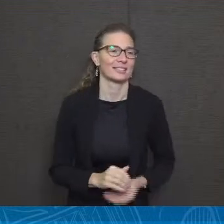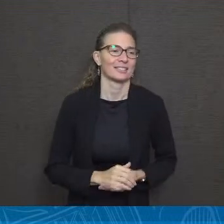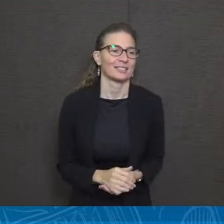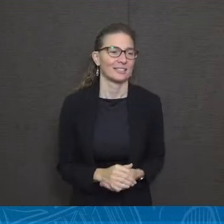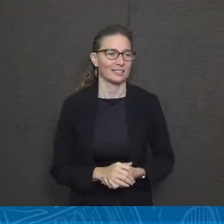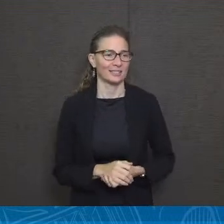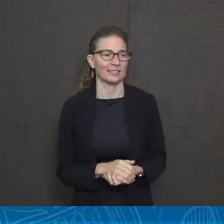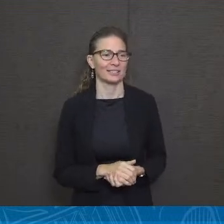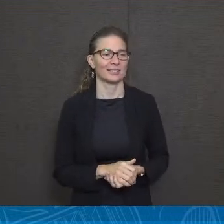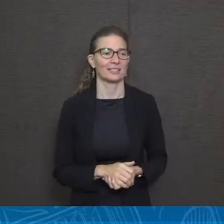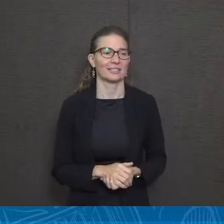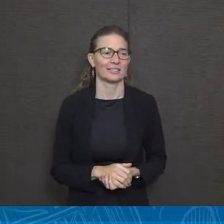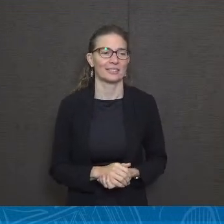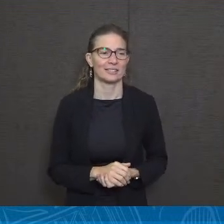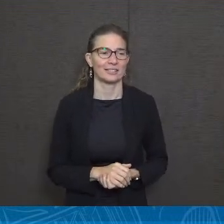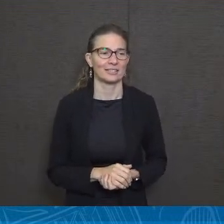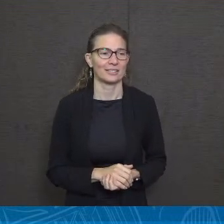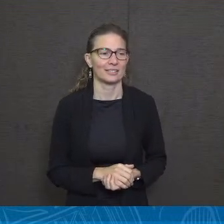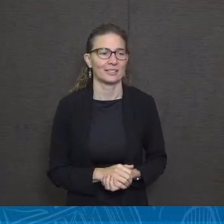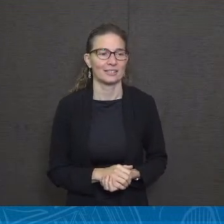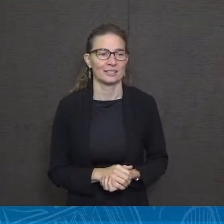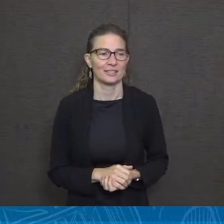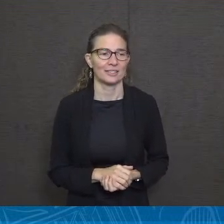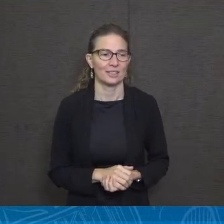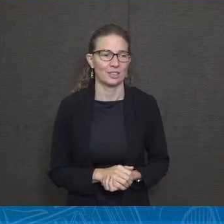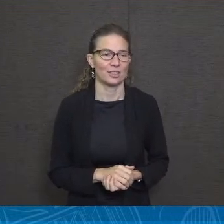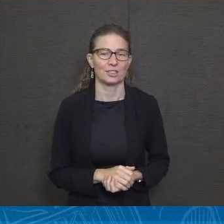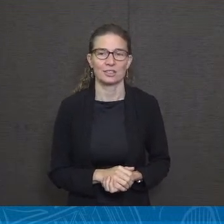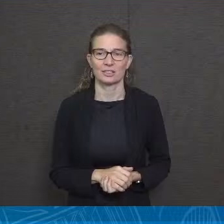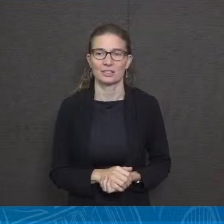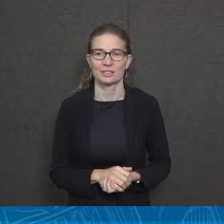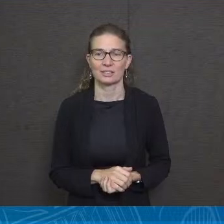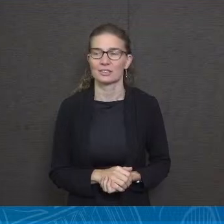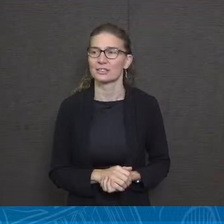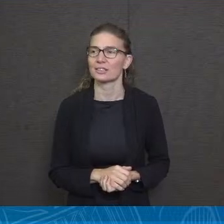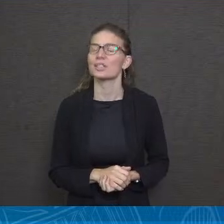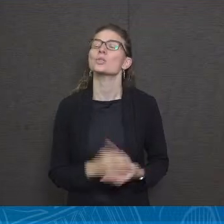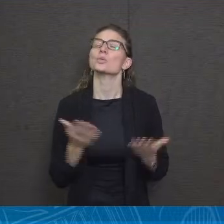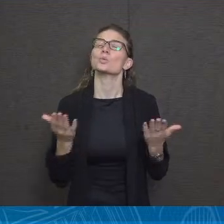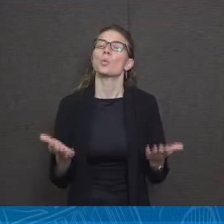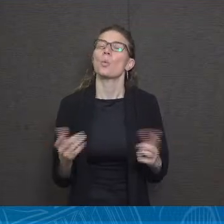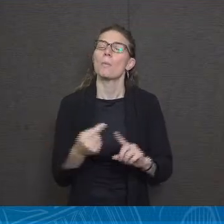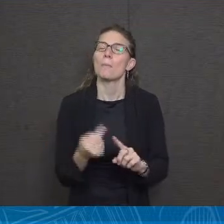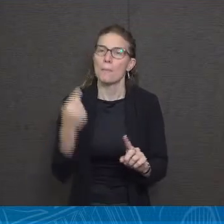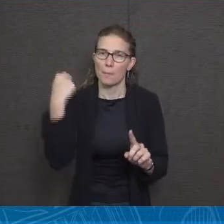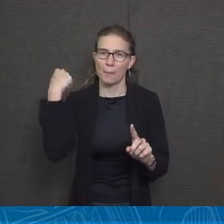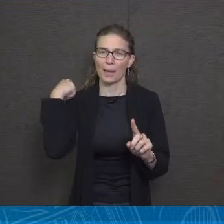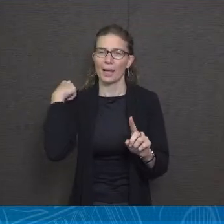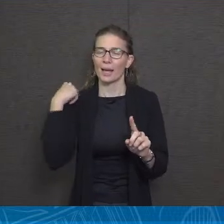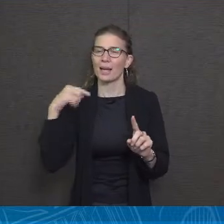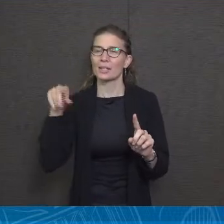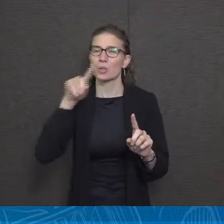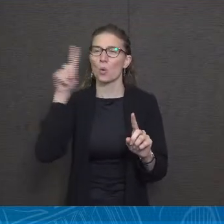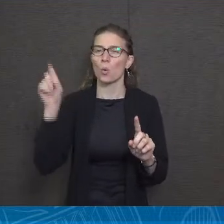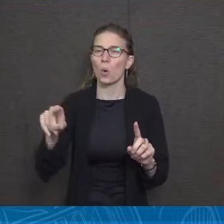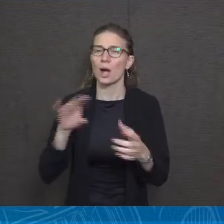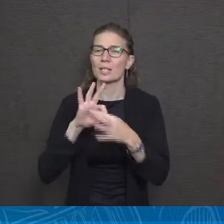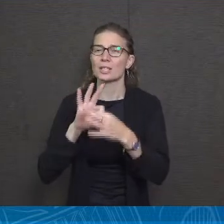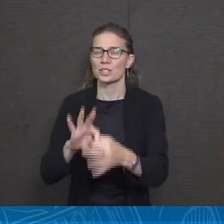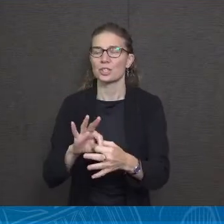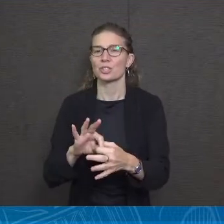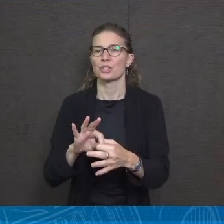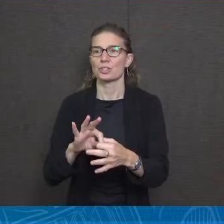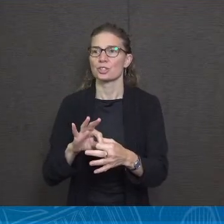use them to share your questions and reflections. So just going backward, the question of mandating it,